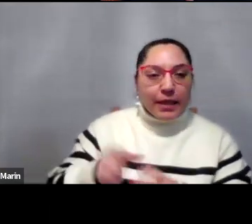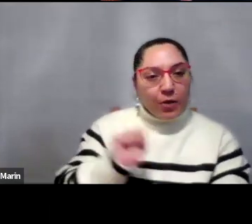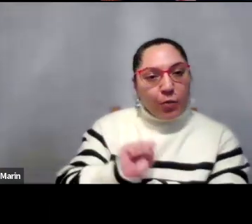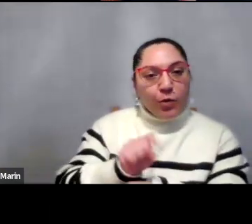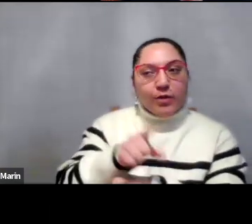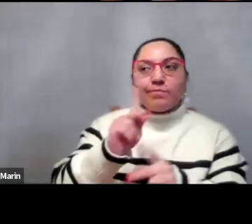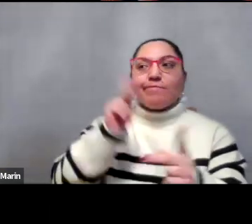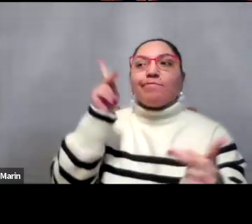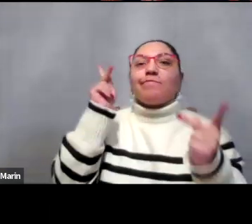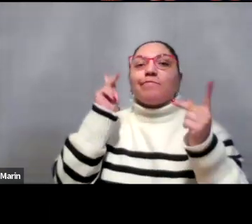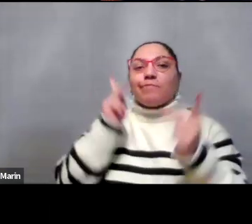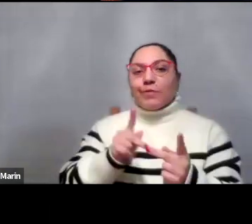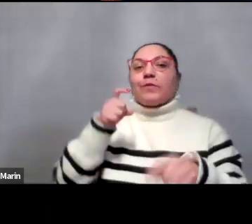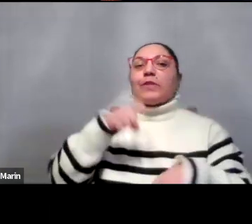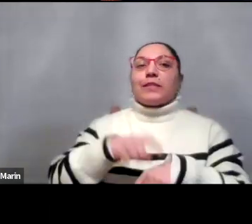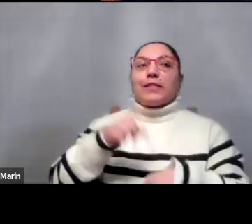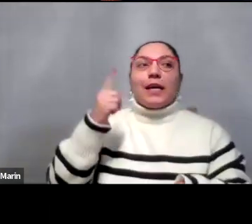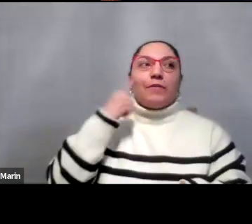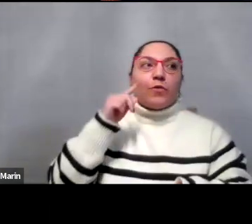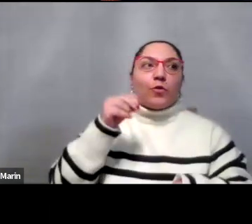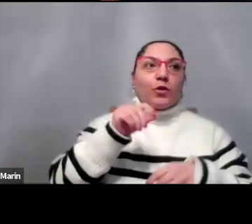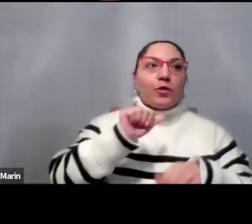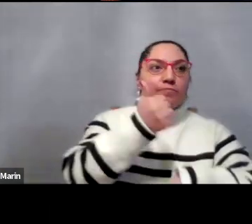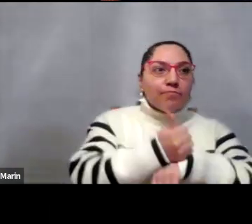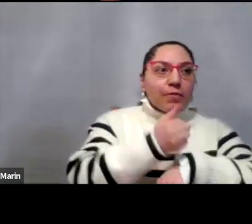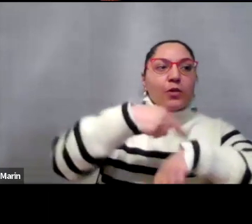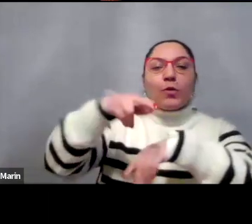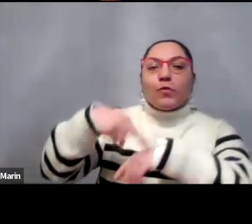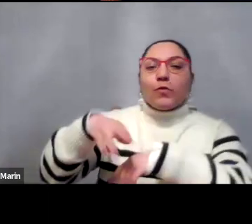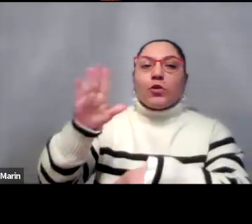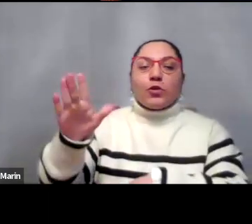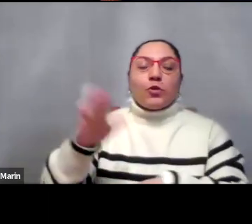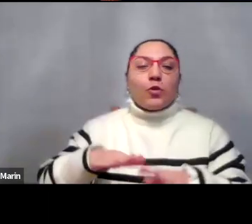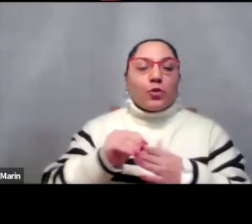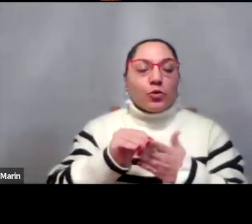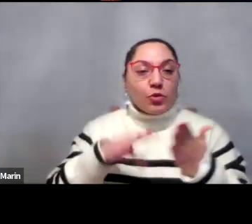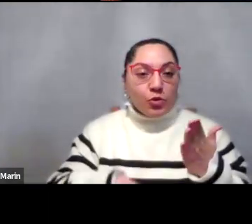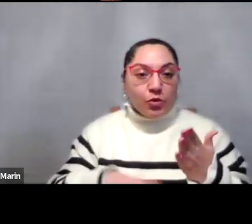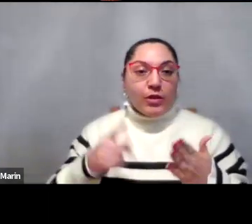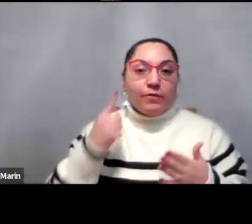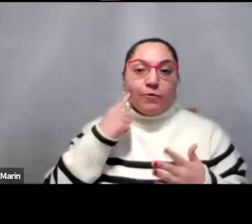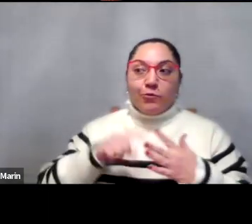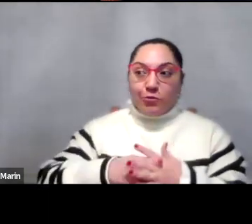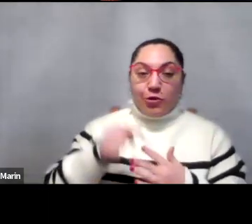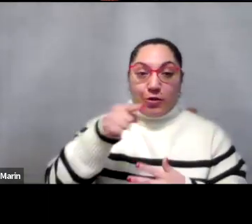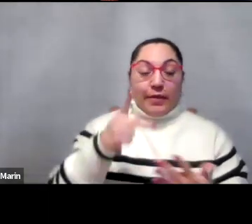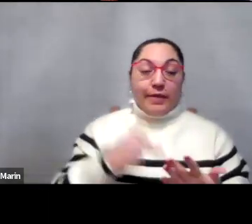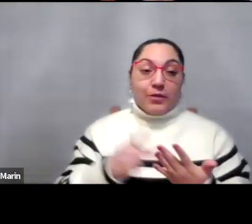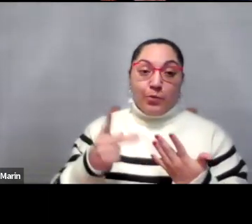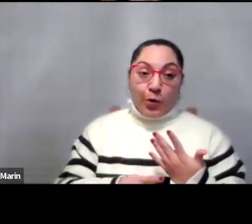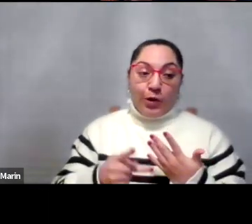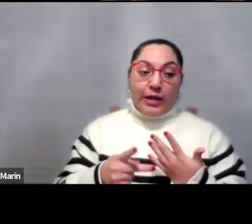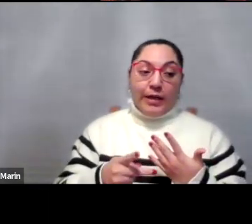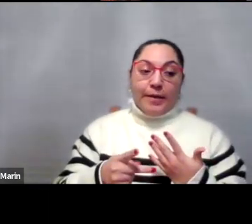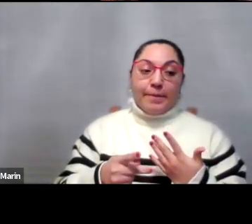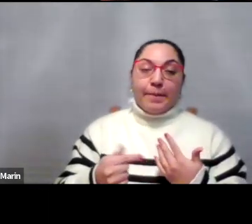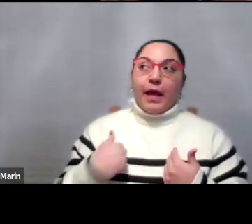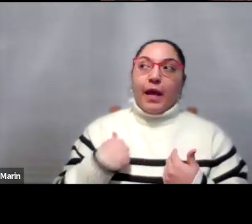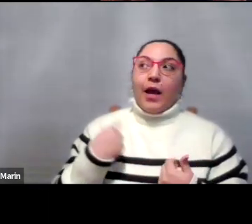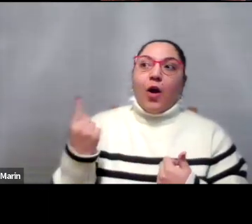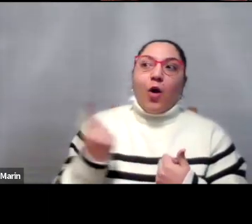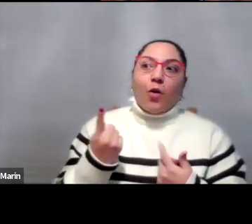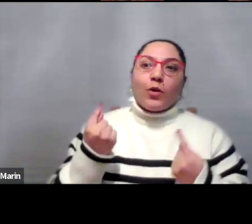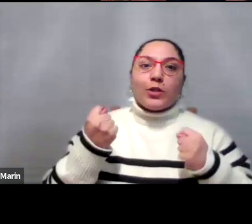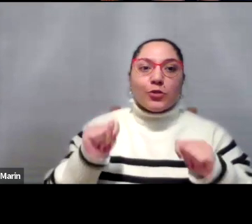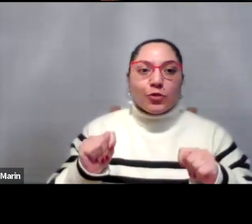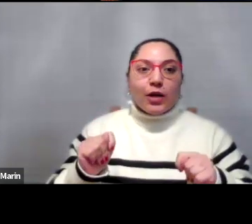perfect time to refer your child or your student to our program. And this time of year, I always try to get